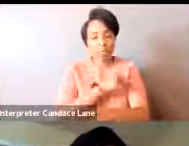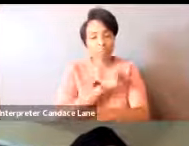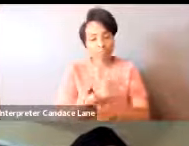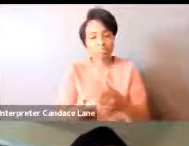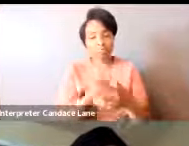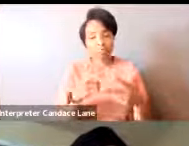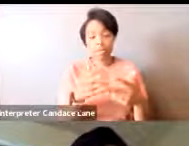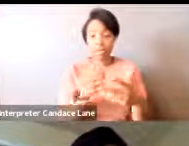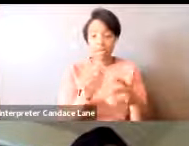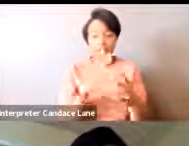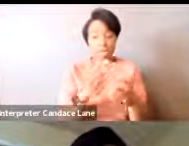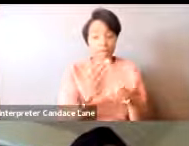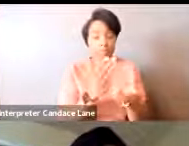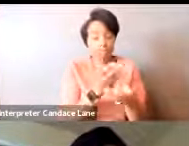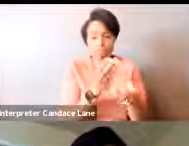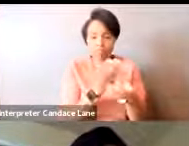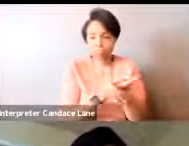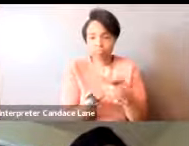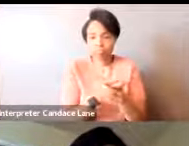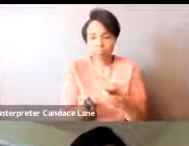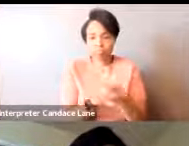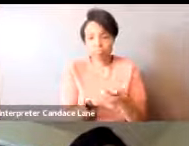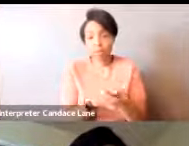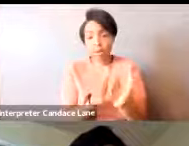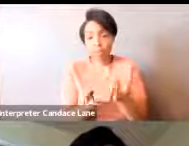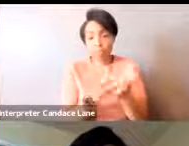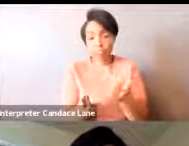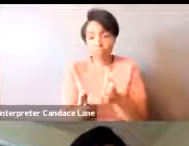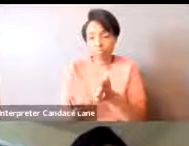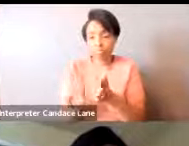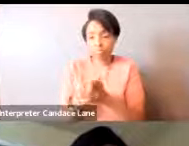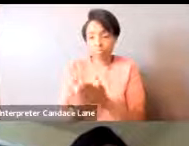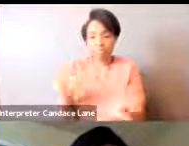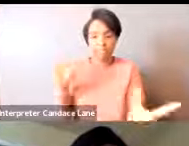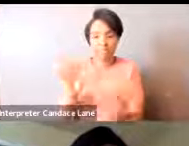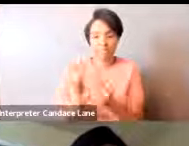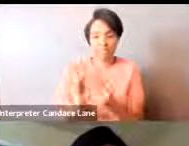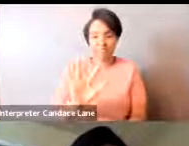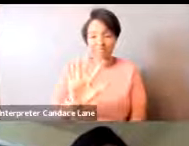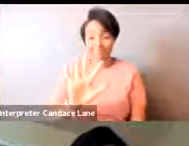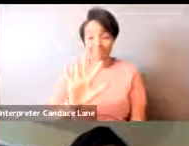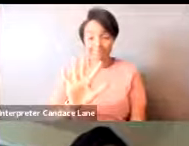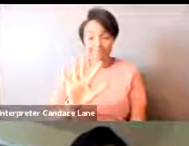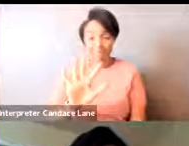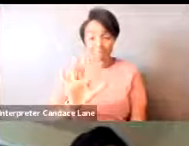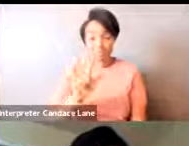full-length collections of five child books. She